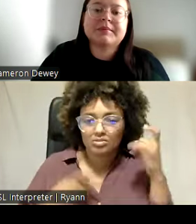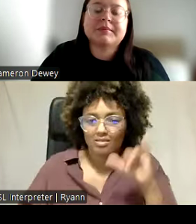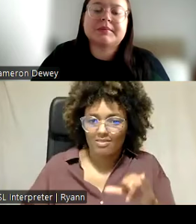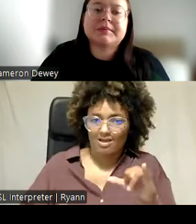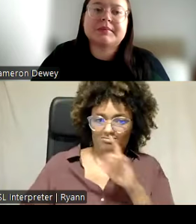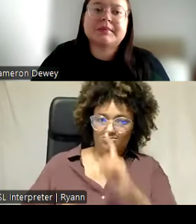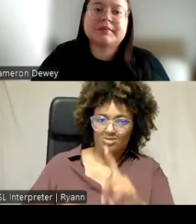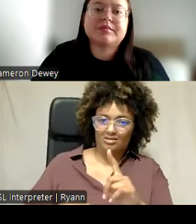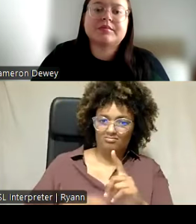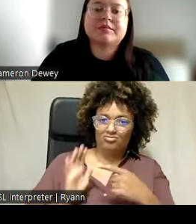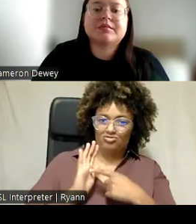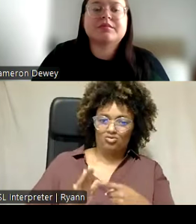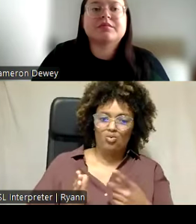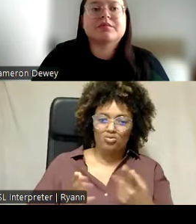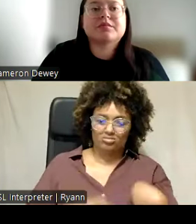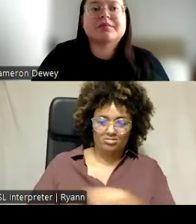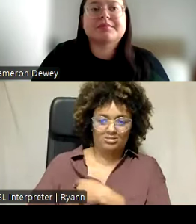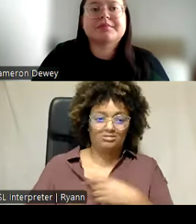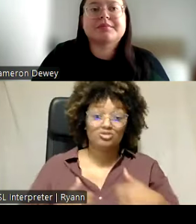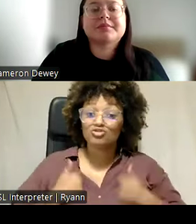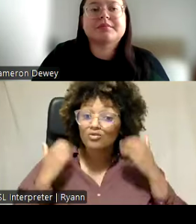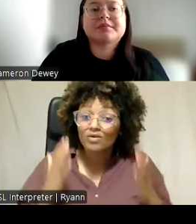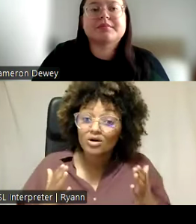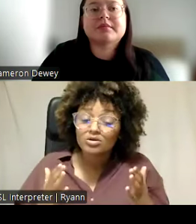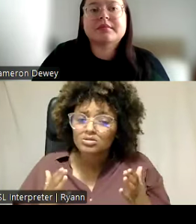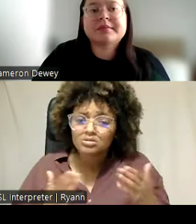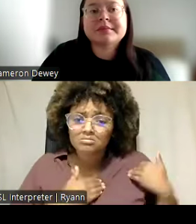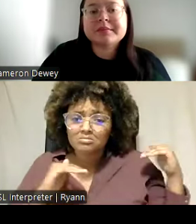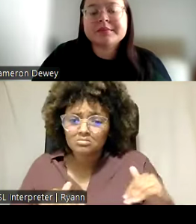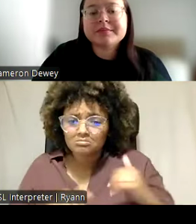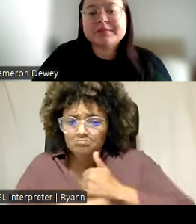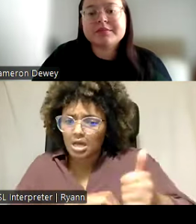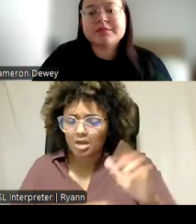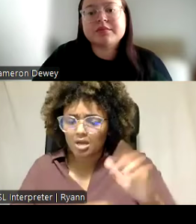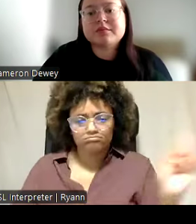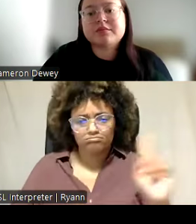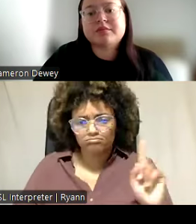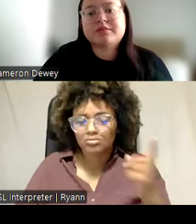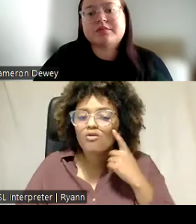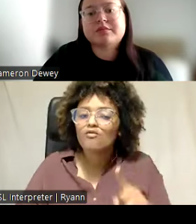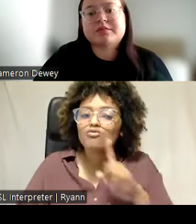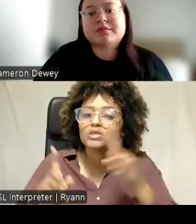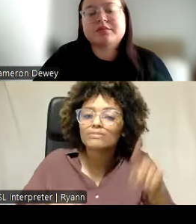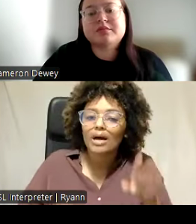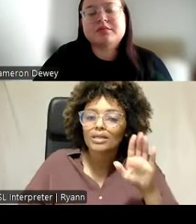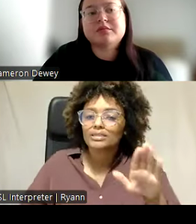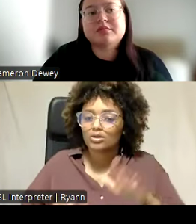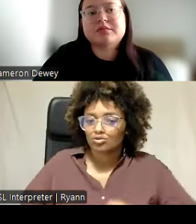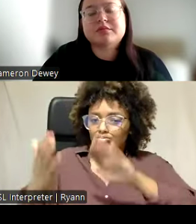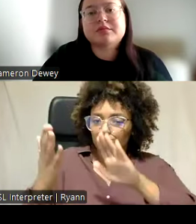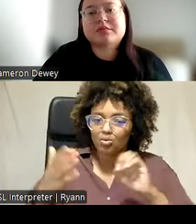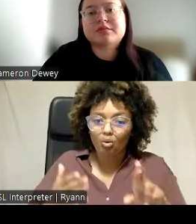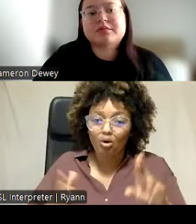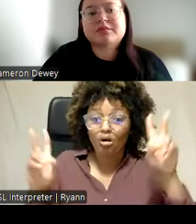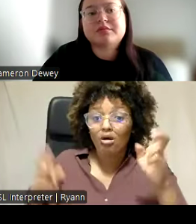that survivors are not at fault and therefore are not to be blamed for responding a certain way or